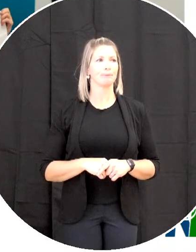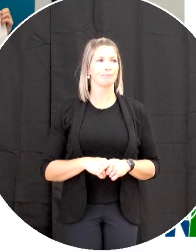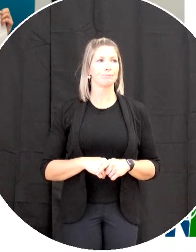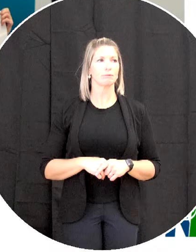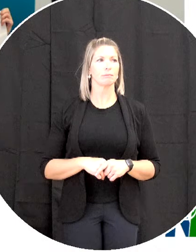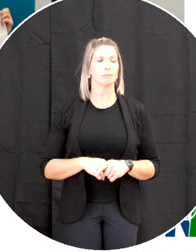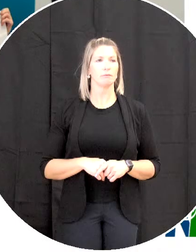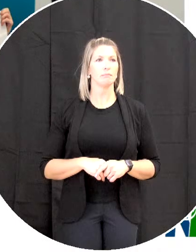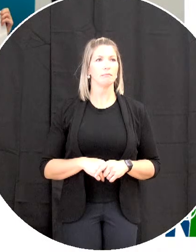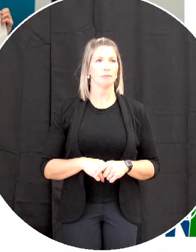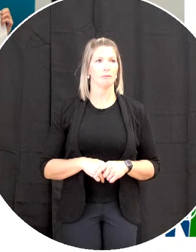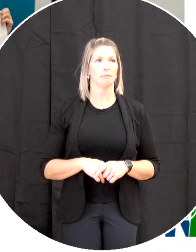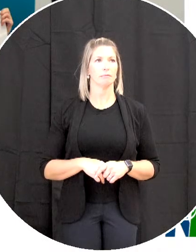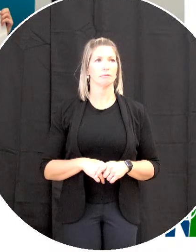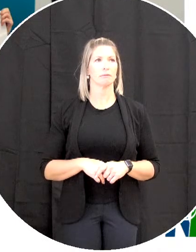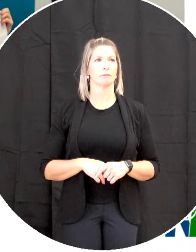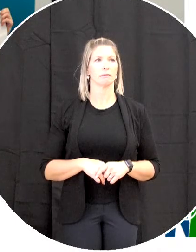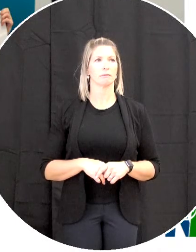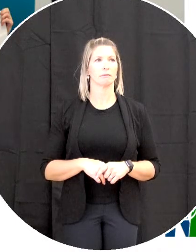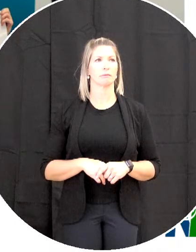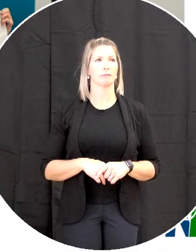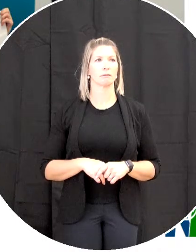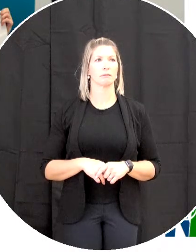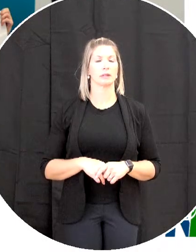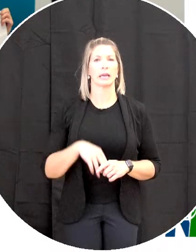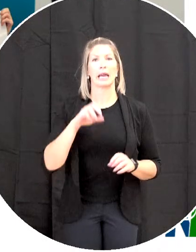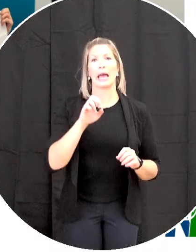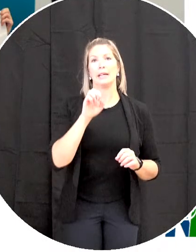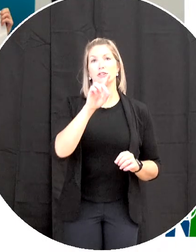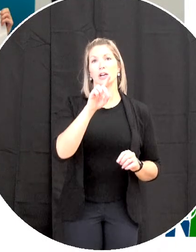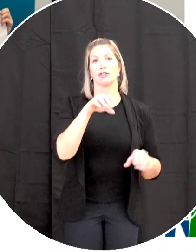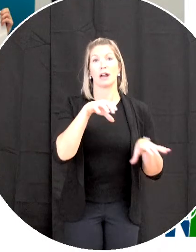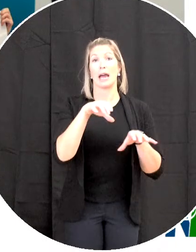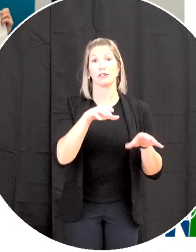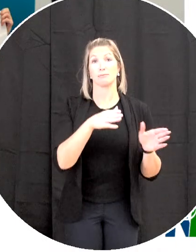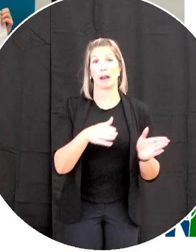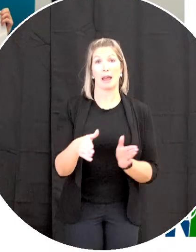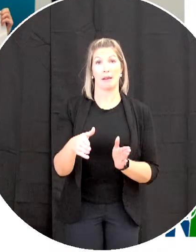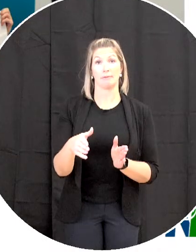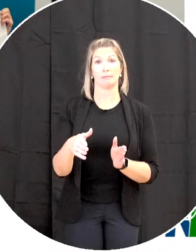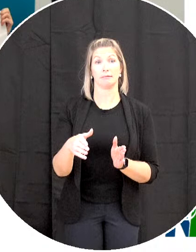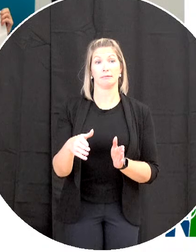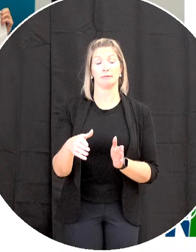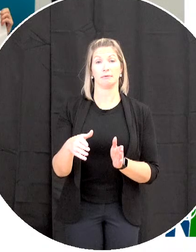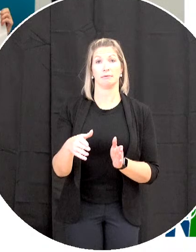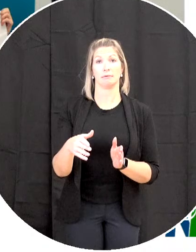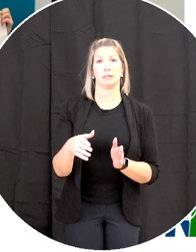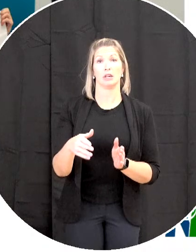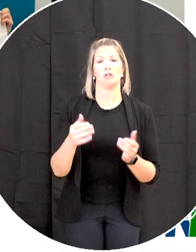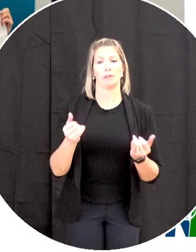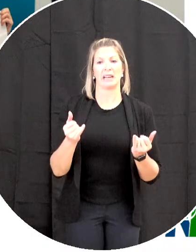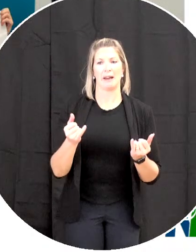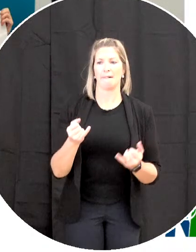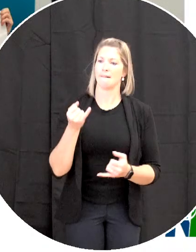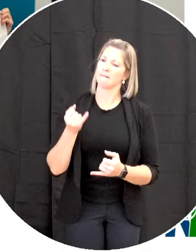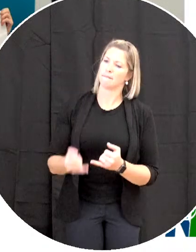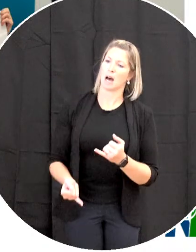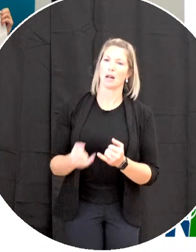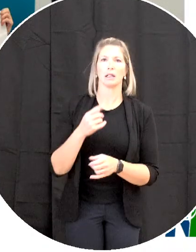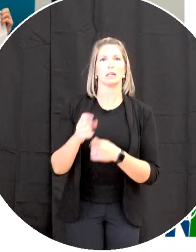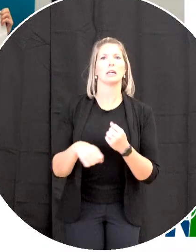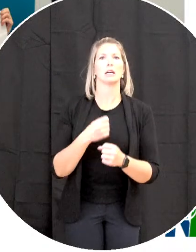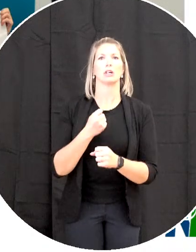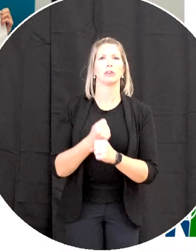Under the Education Action Plan, which was in play, we're at the final year of the Education Action Plan right now. In